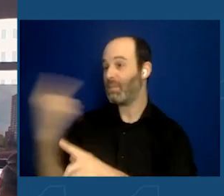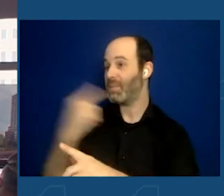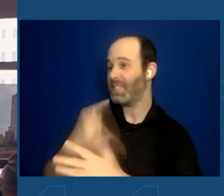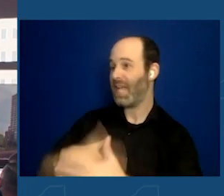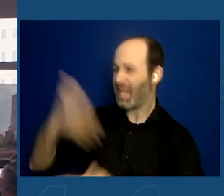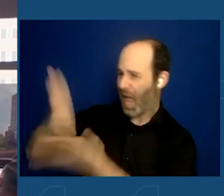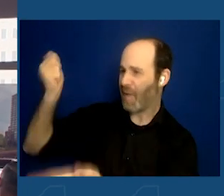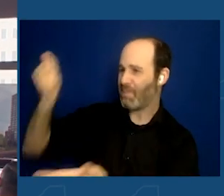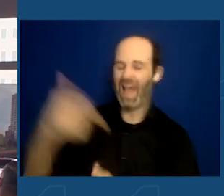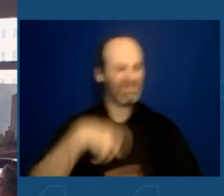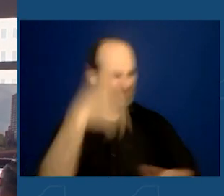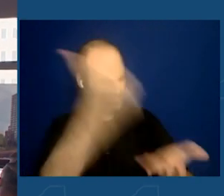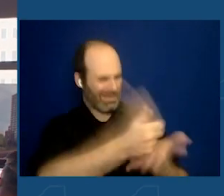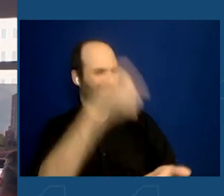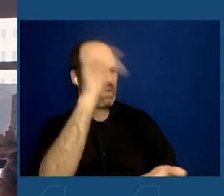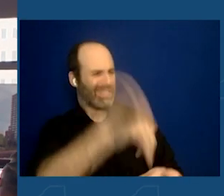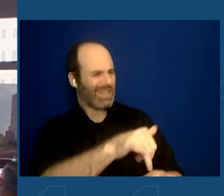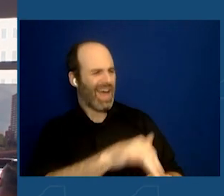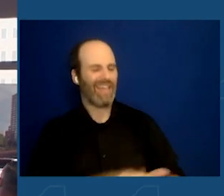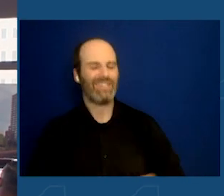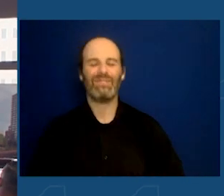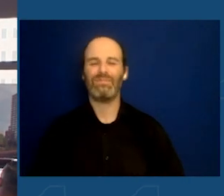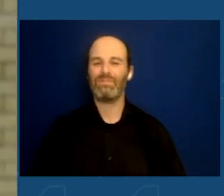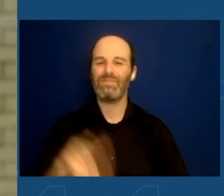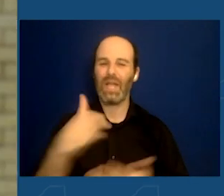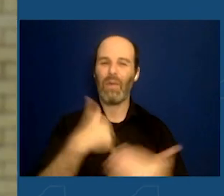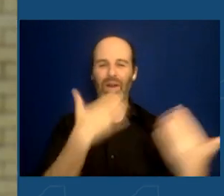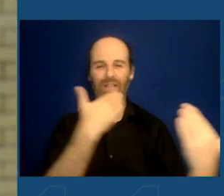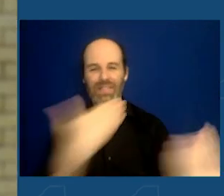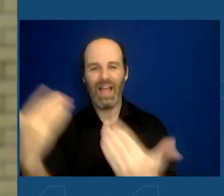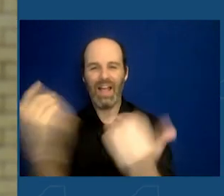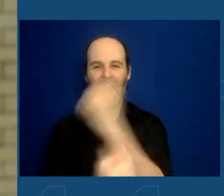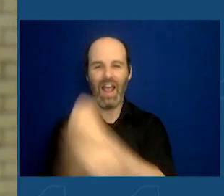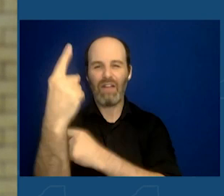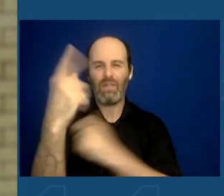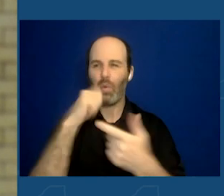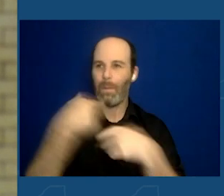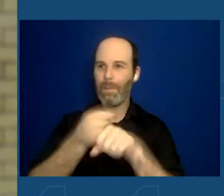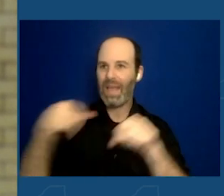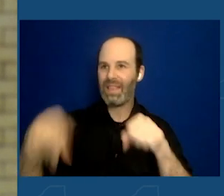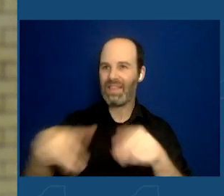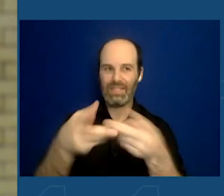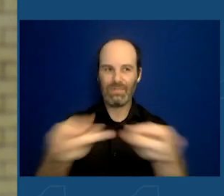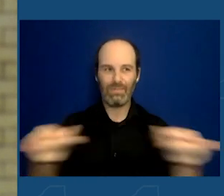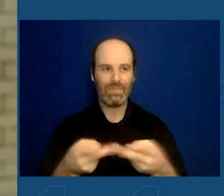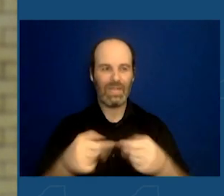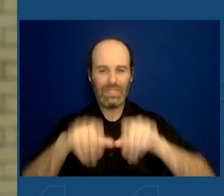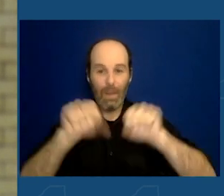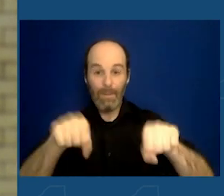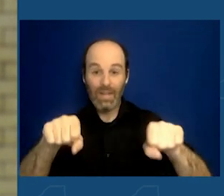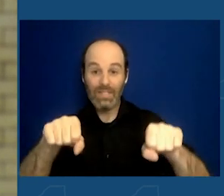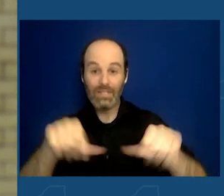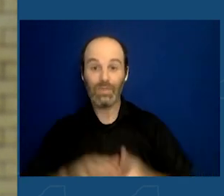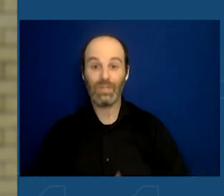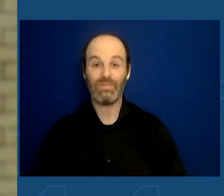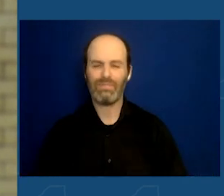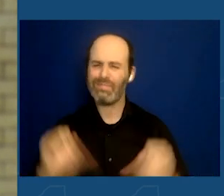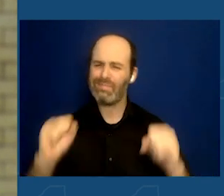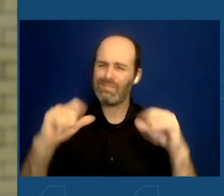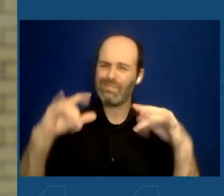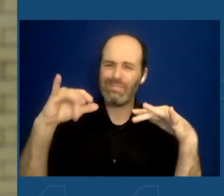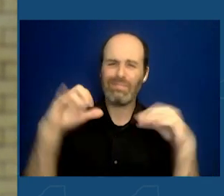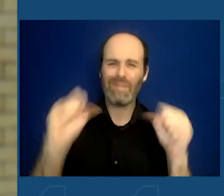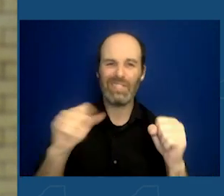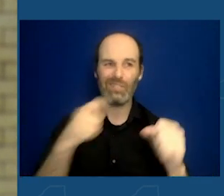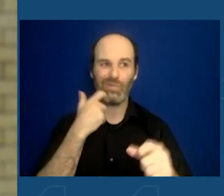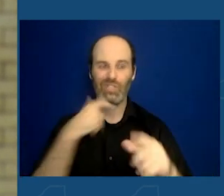that. And I want to thank everyone who made this place possible. It is amazing that they just had the ribbon cutting just a